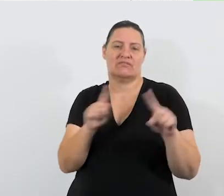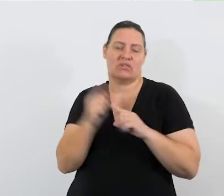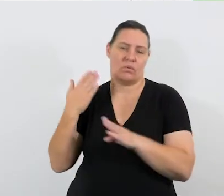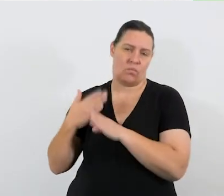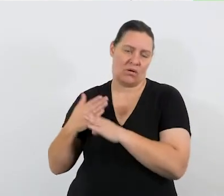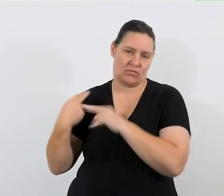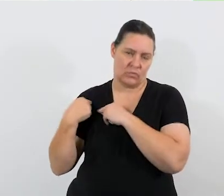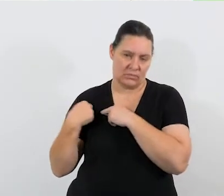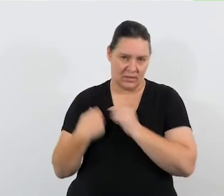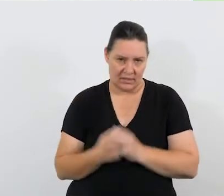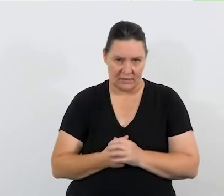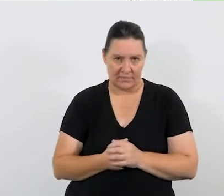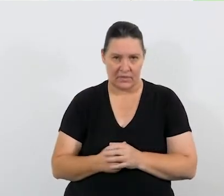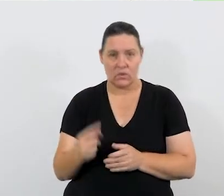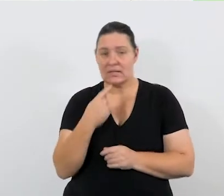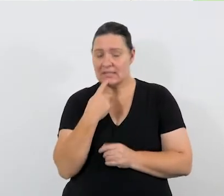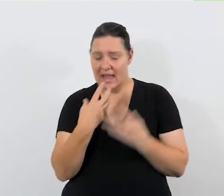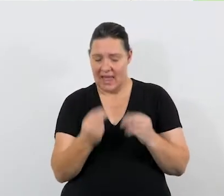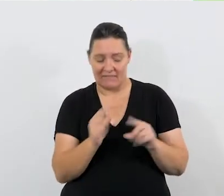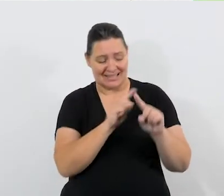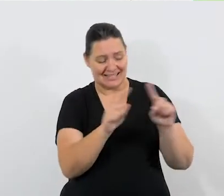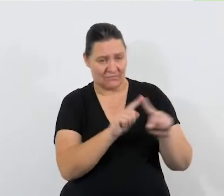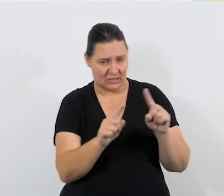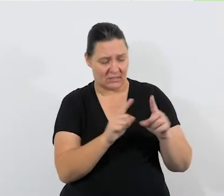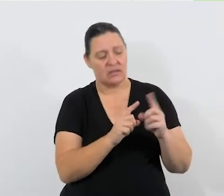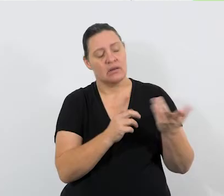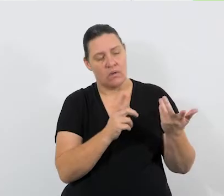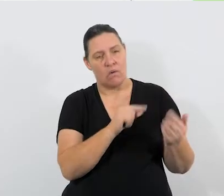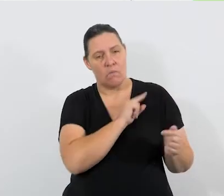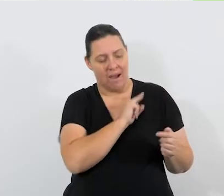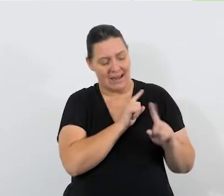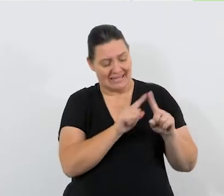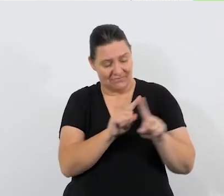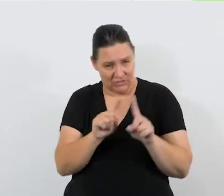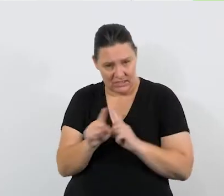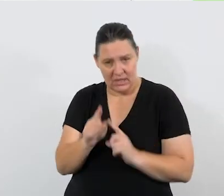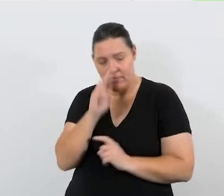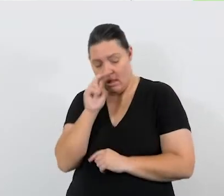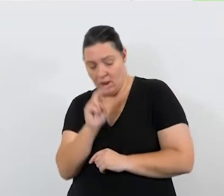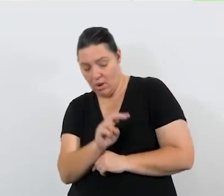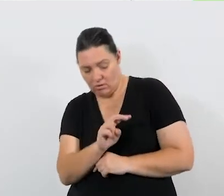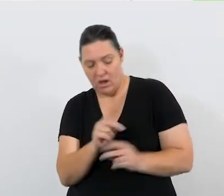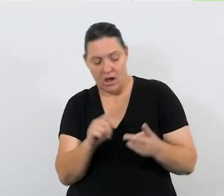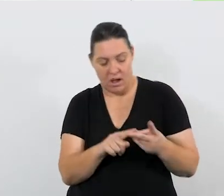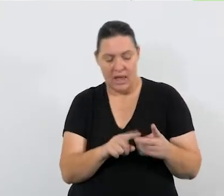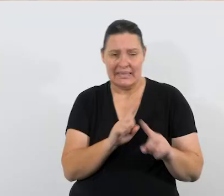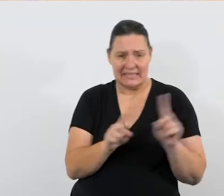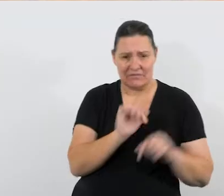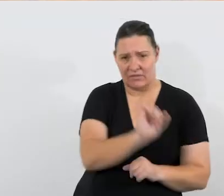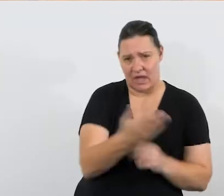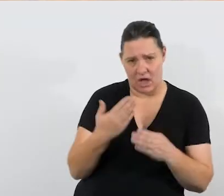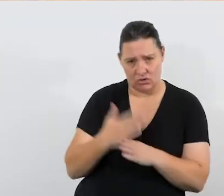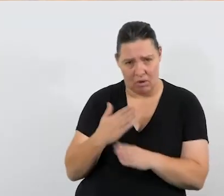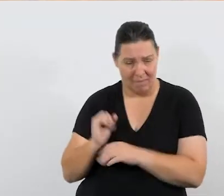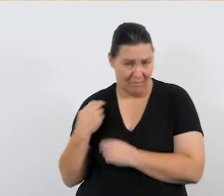perform different functions. We say they are differentiated. So because they are different in the way they look and